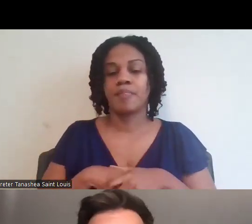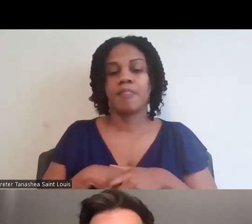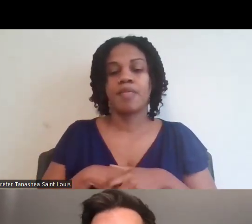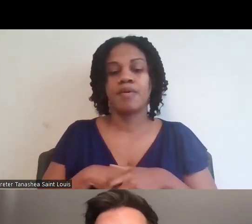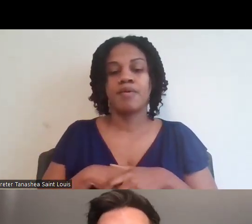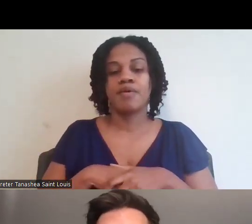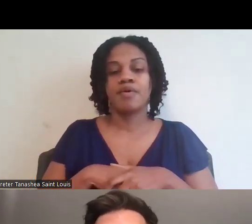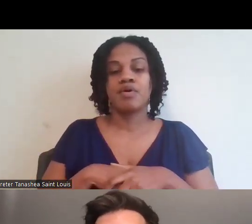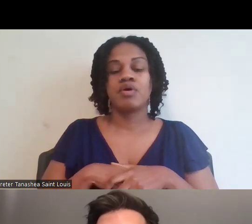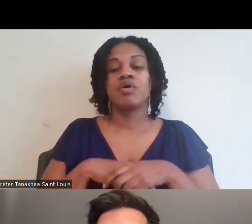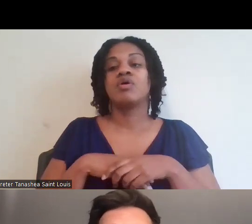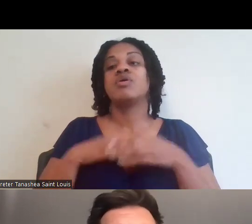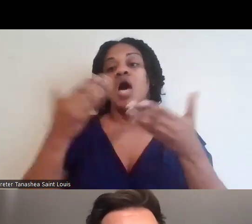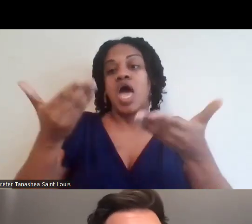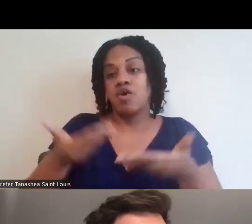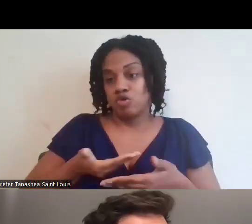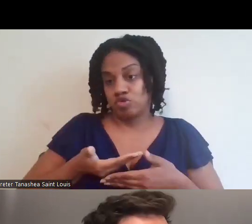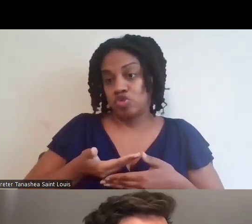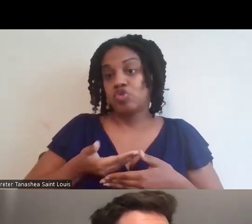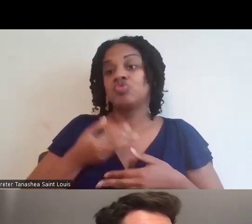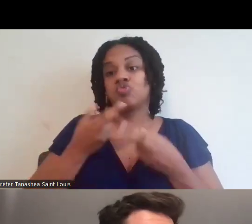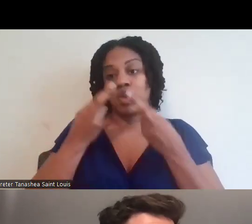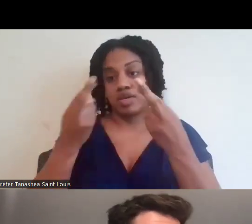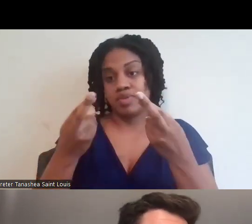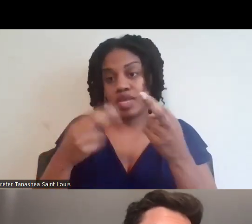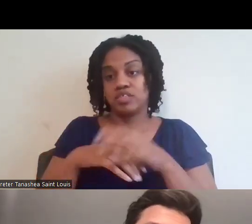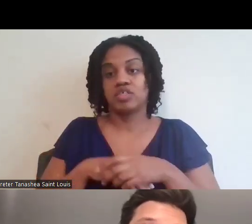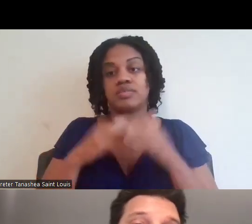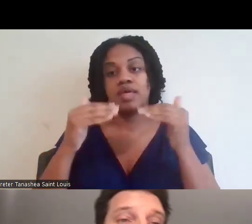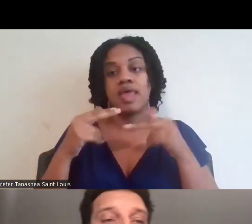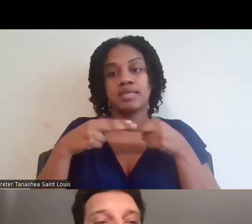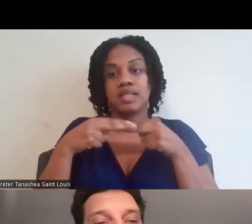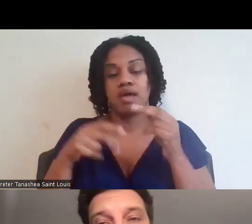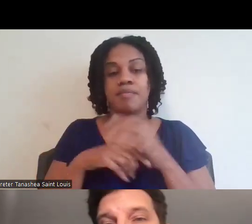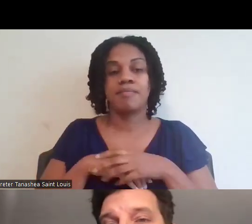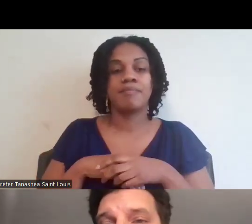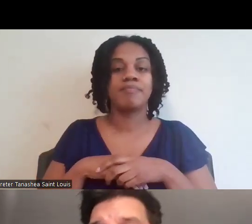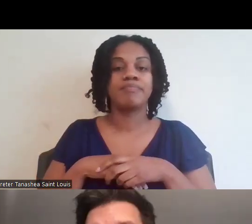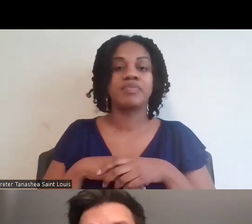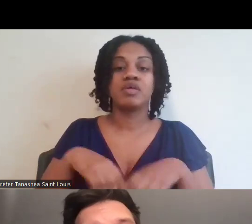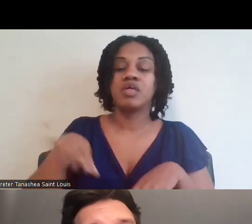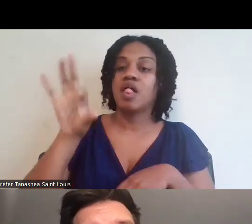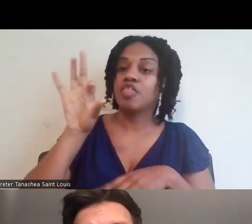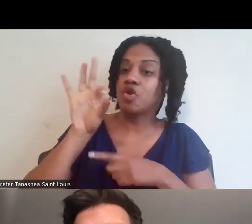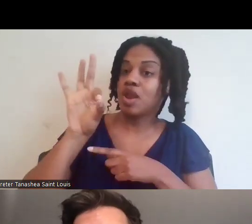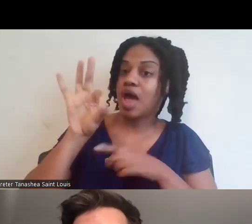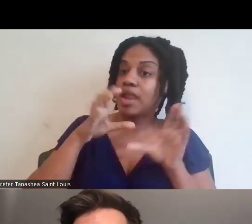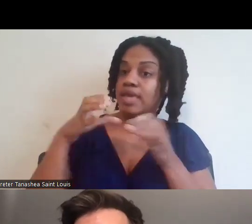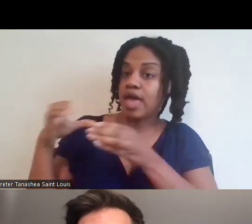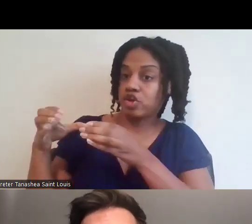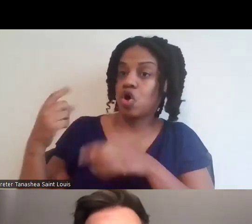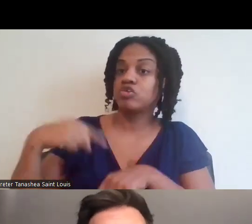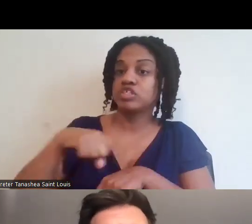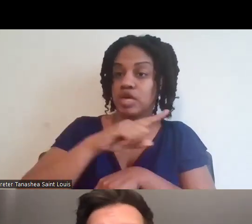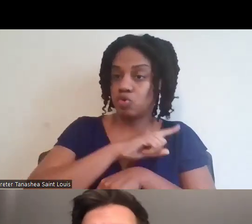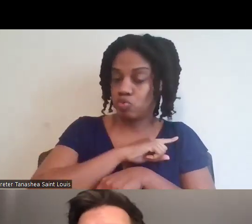So with that, I will introduce the recommendations. Next slide. So there are 9 categories that we arrived